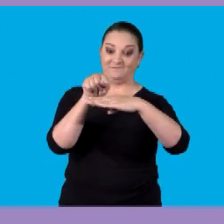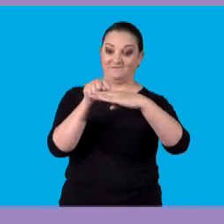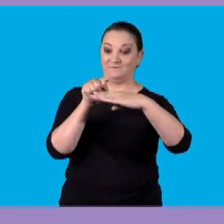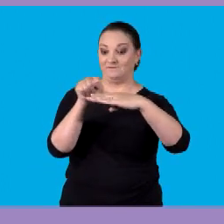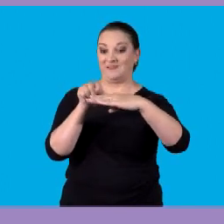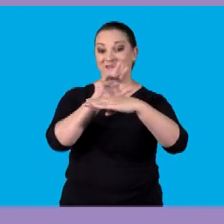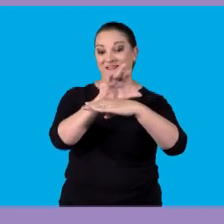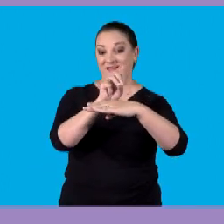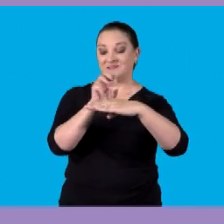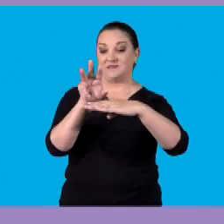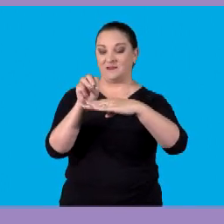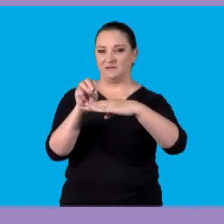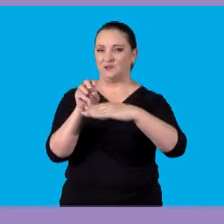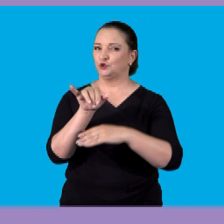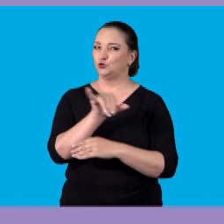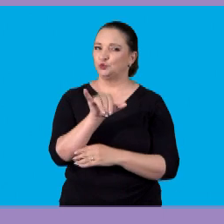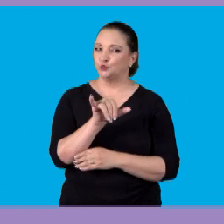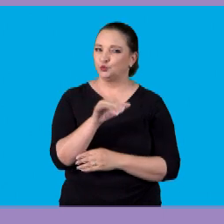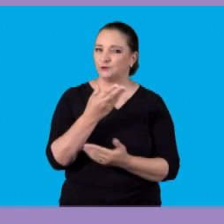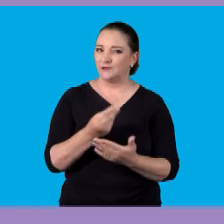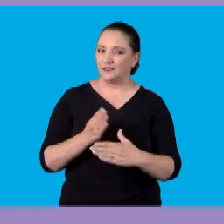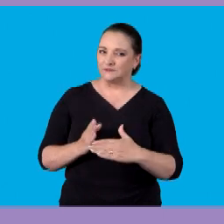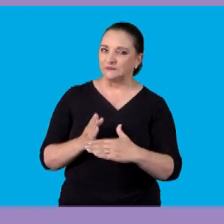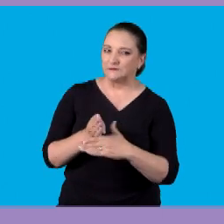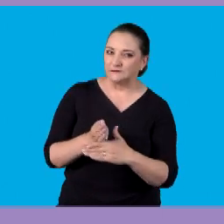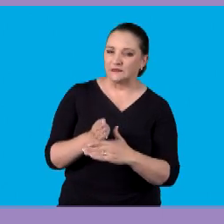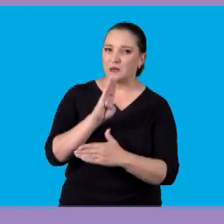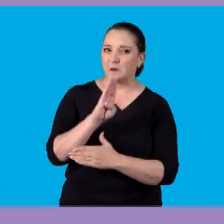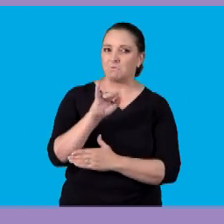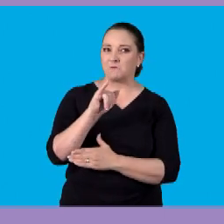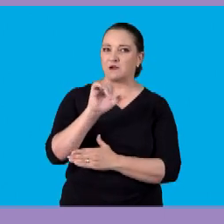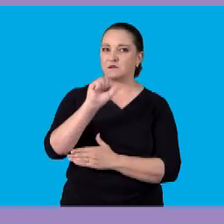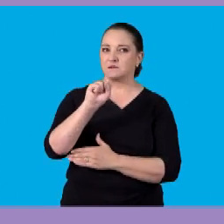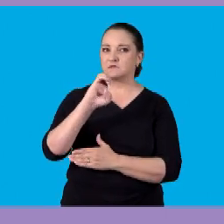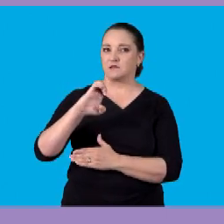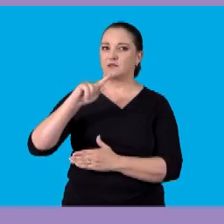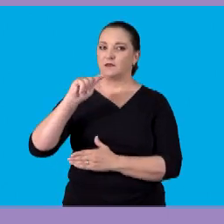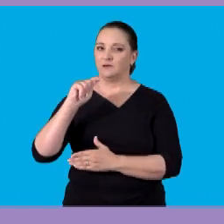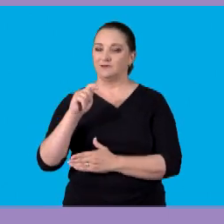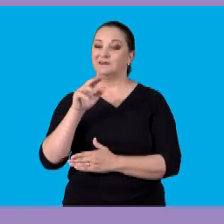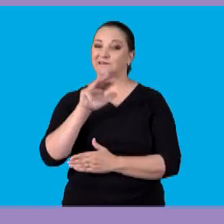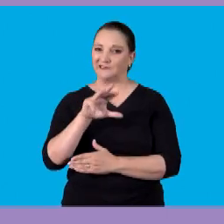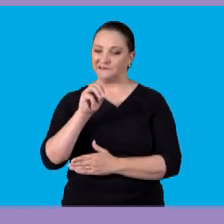90 degrees? Which of these quadrilaterals have diagonals that bisect at 90 degrees? So in